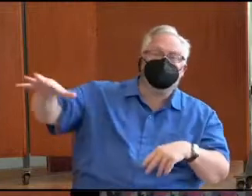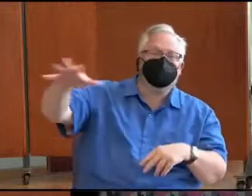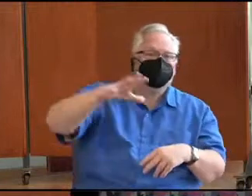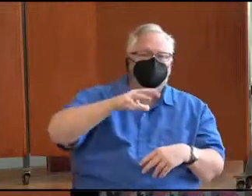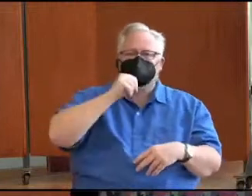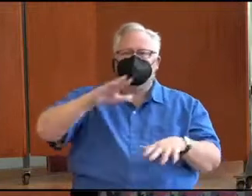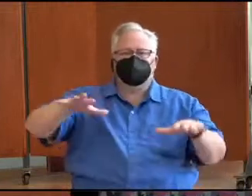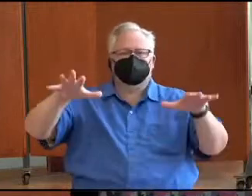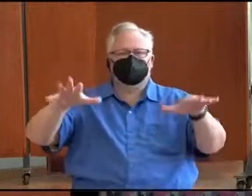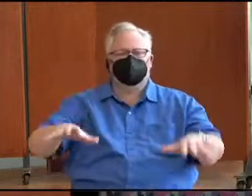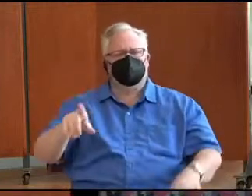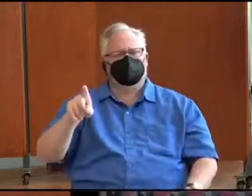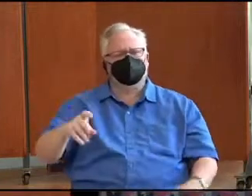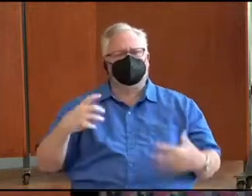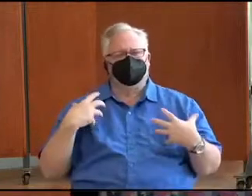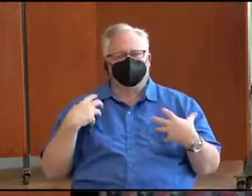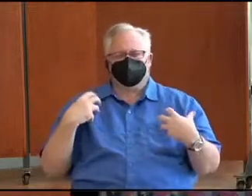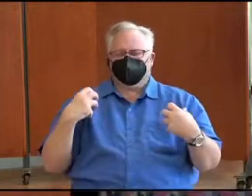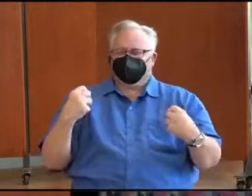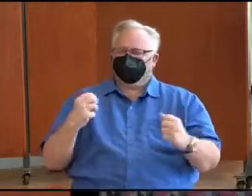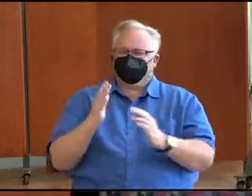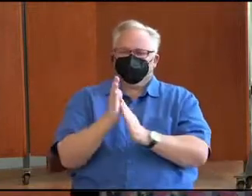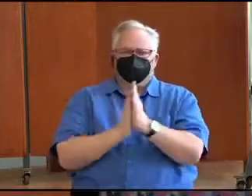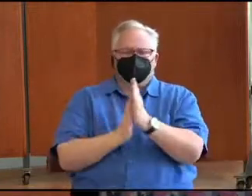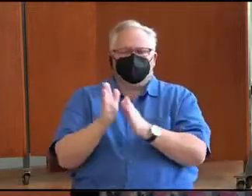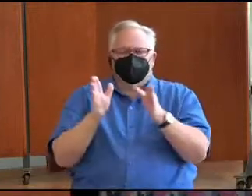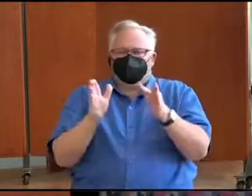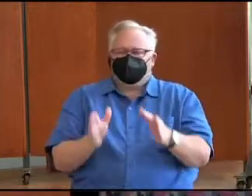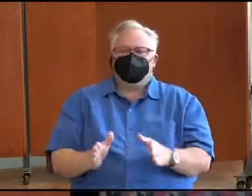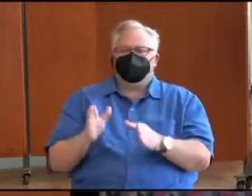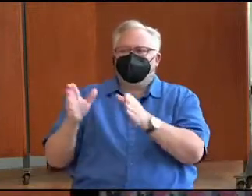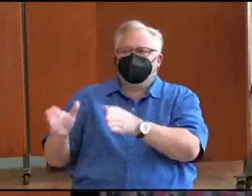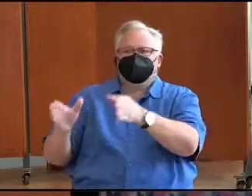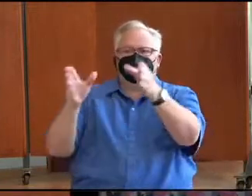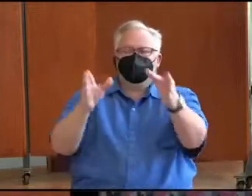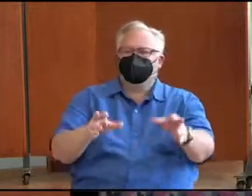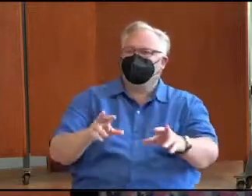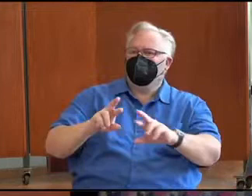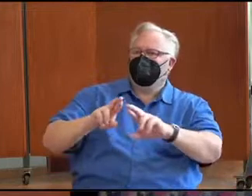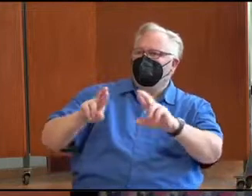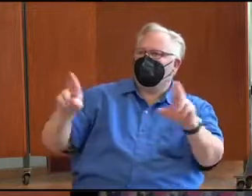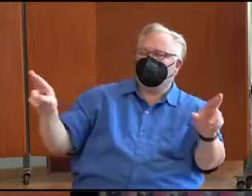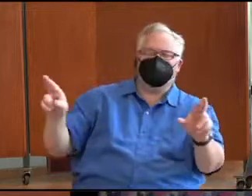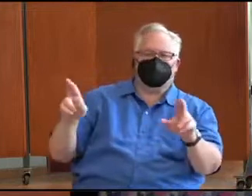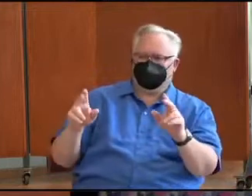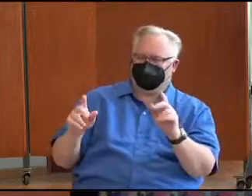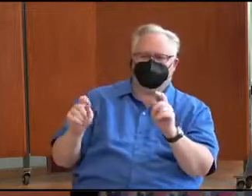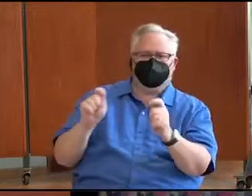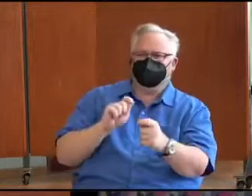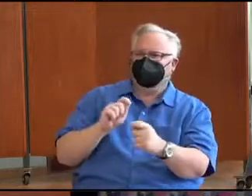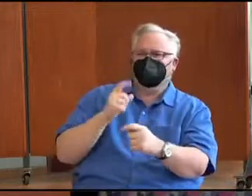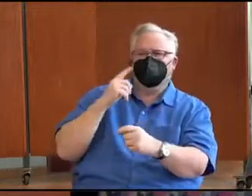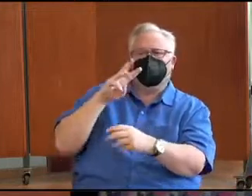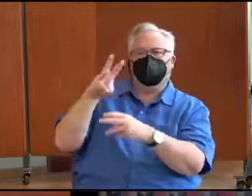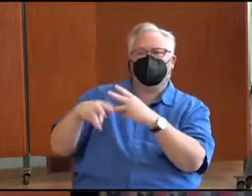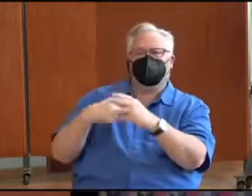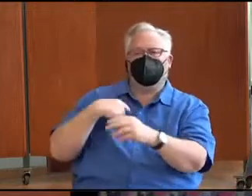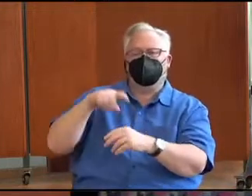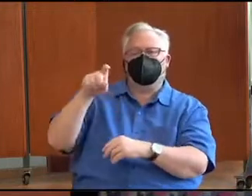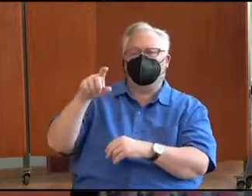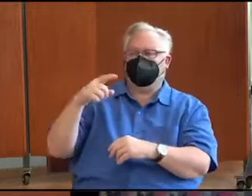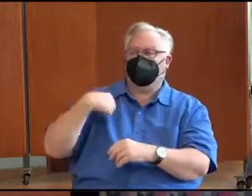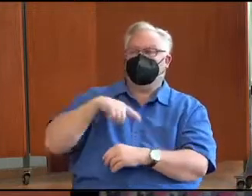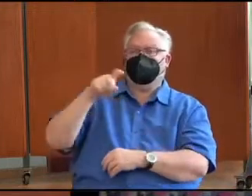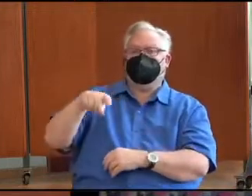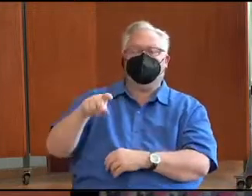that are willing to be in the struggle for the world that we need, a world that affirms the worth and